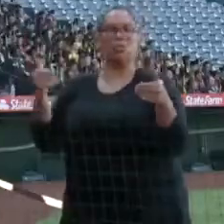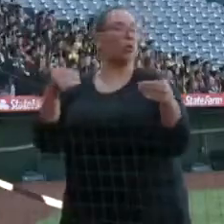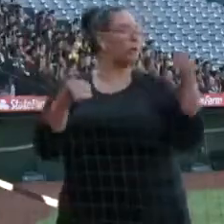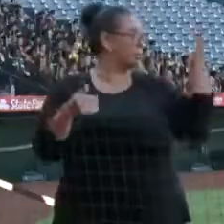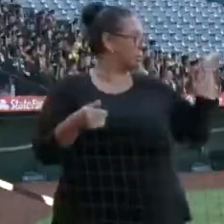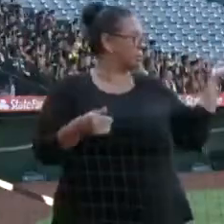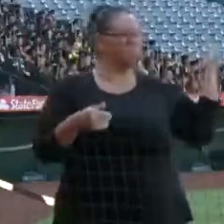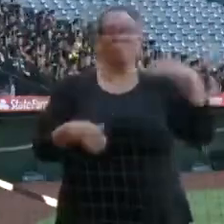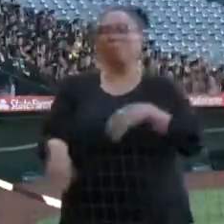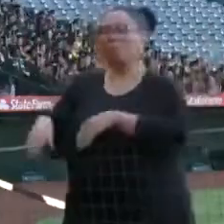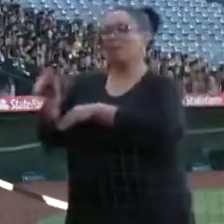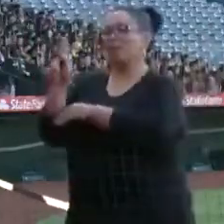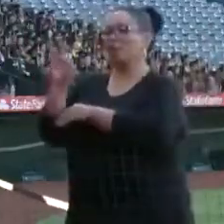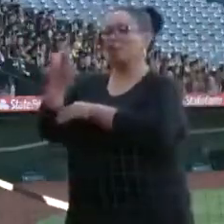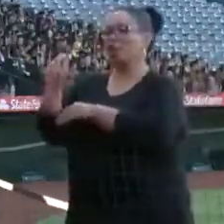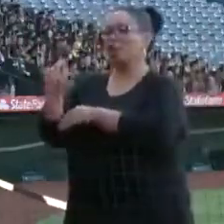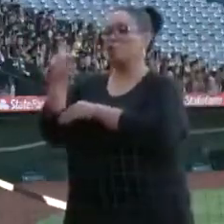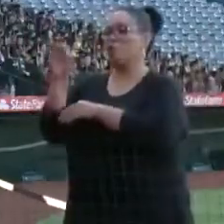Brower.